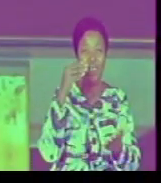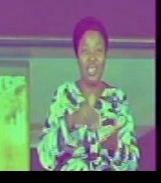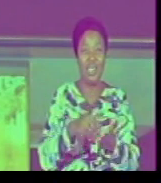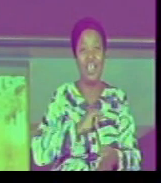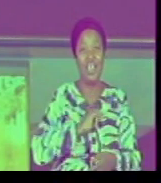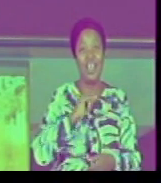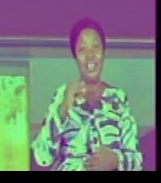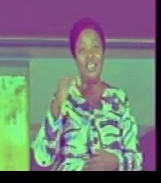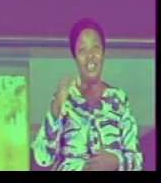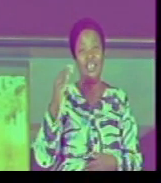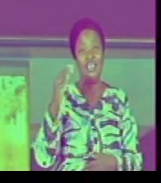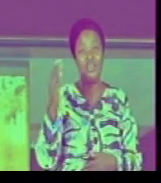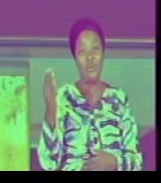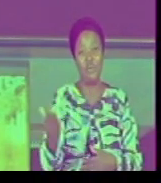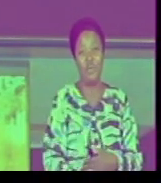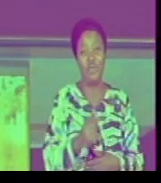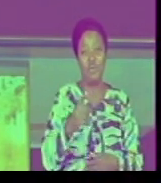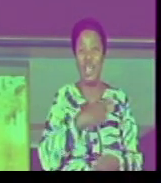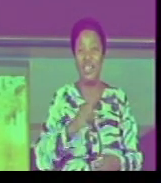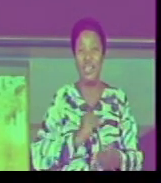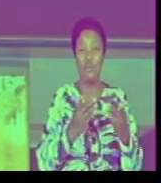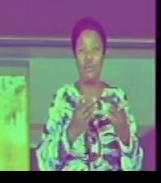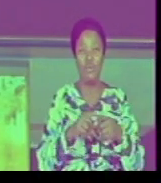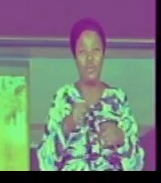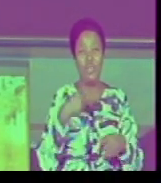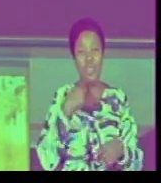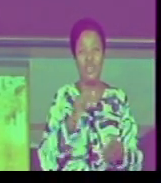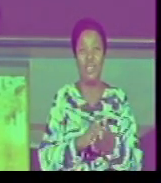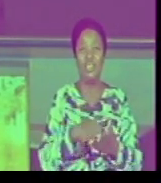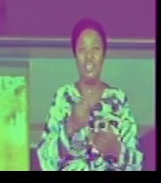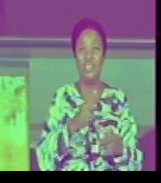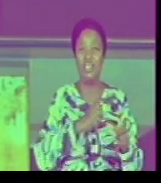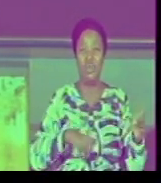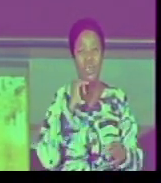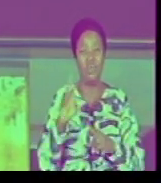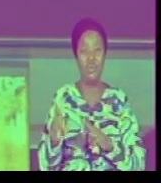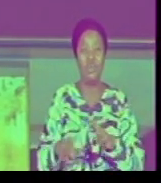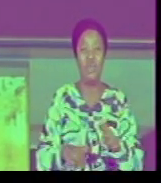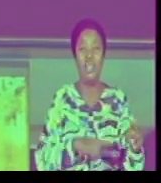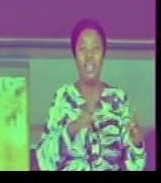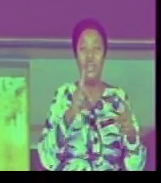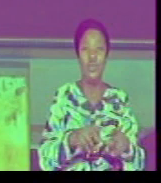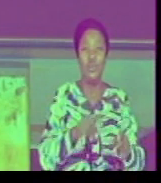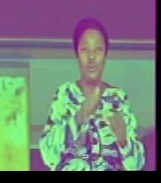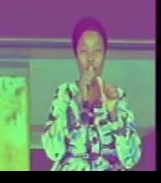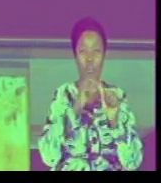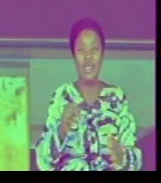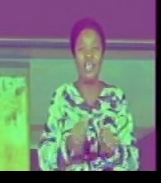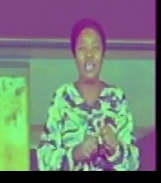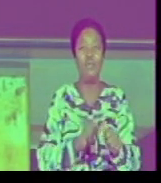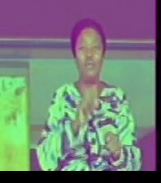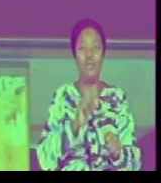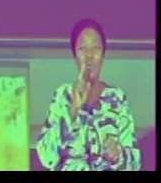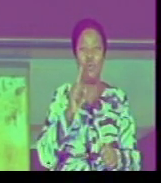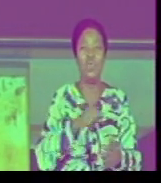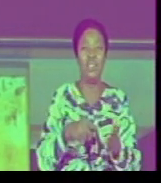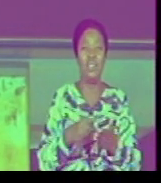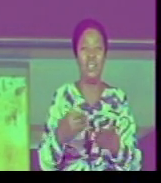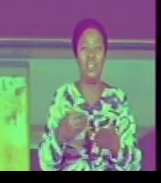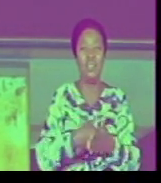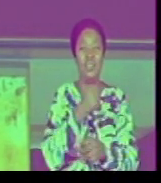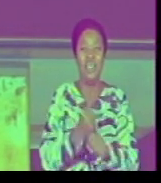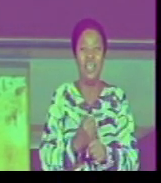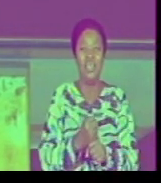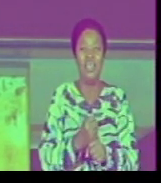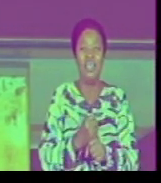to tell you that the Lord is ready to bless everyone this year.